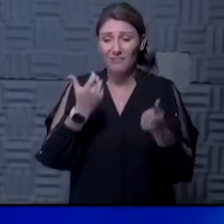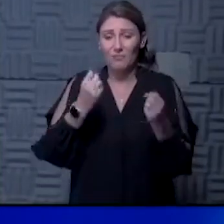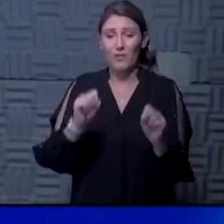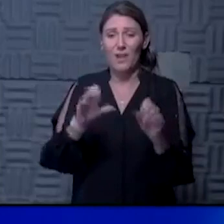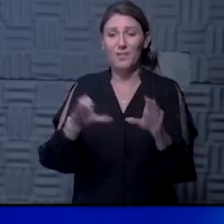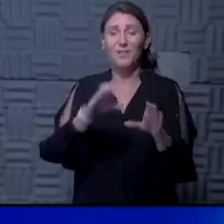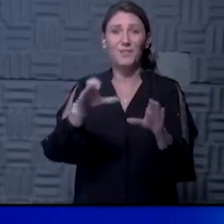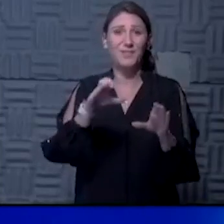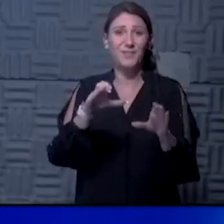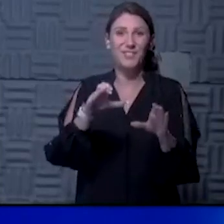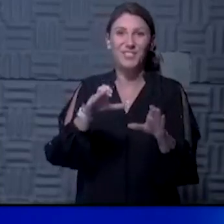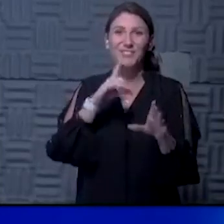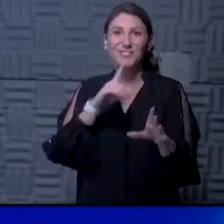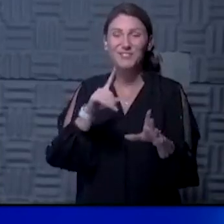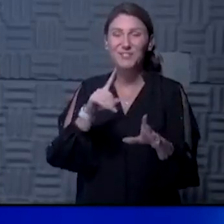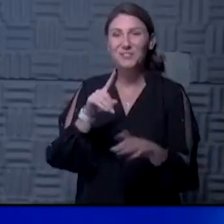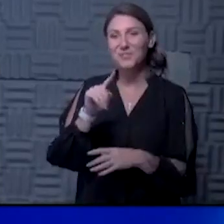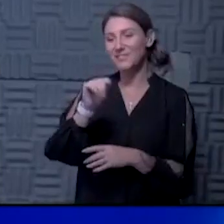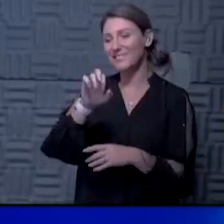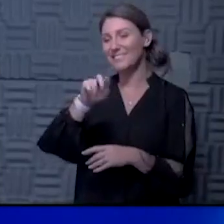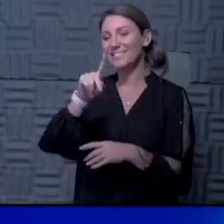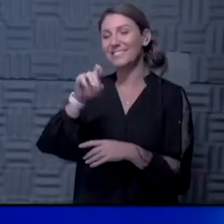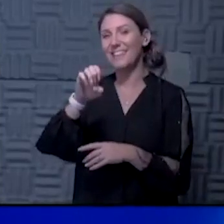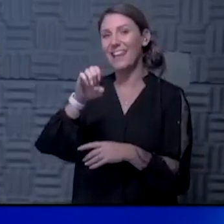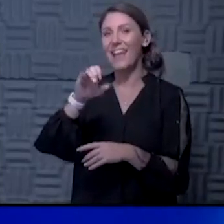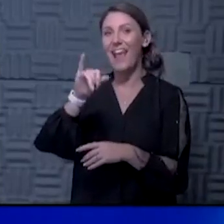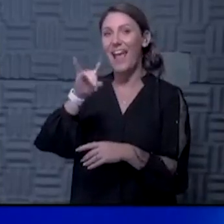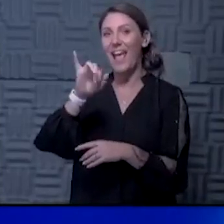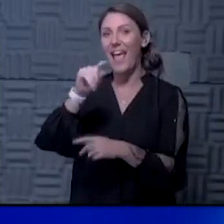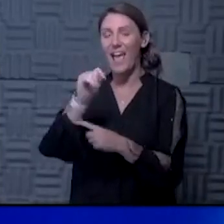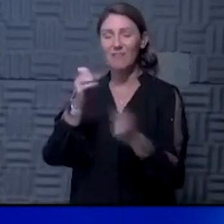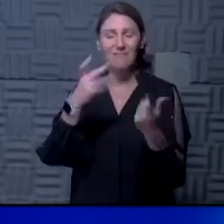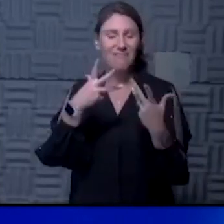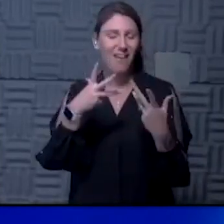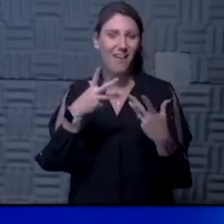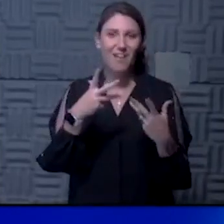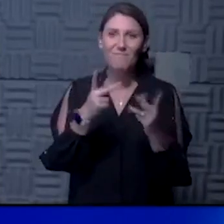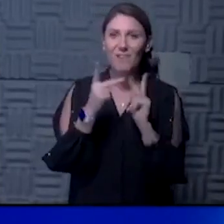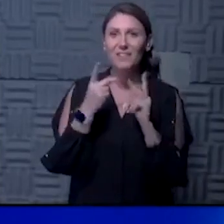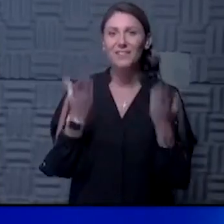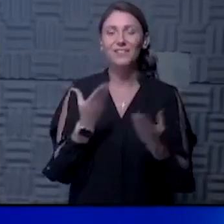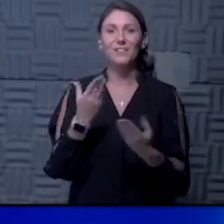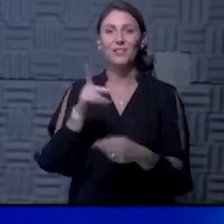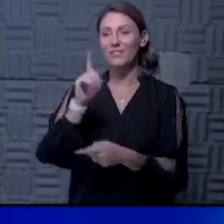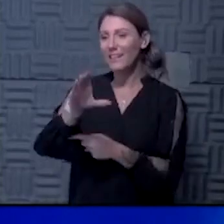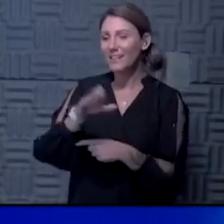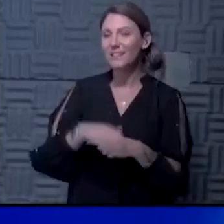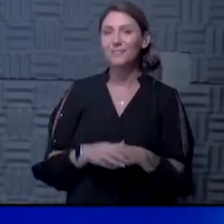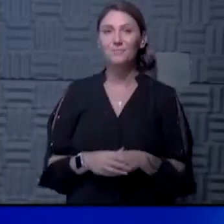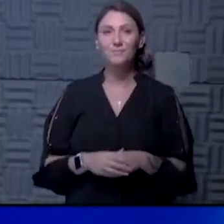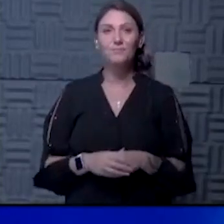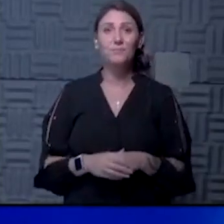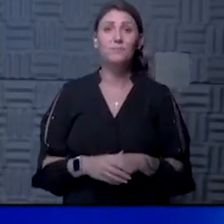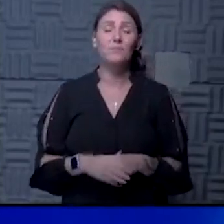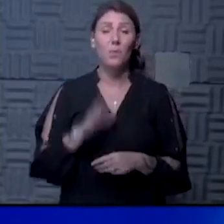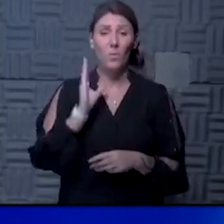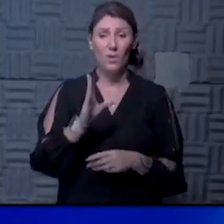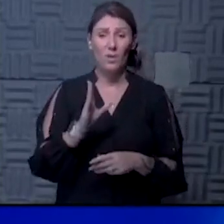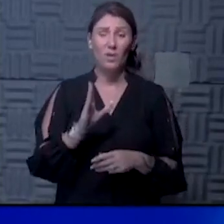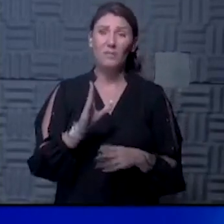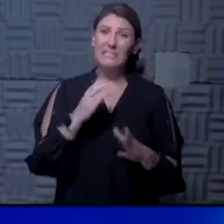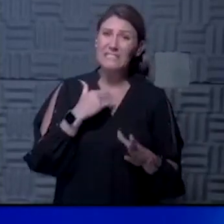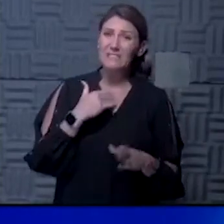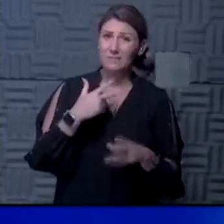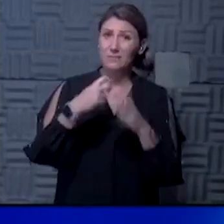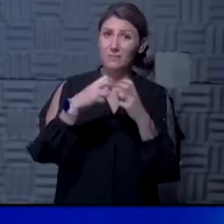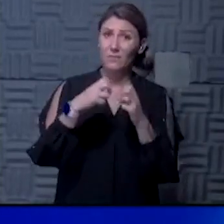do the takeout regularly, so love a lot of good places here in Kansas City, and so I think that's going to be hard on restaurants